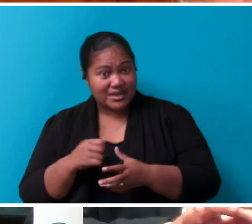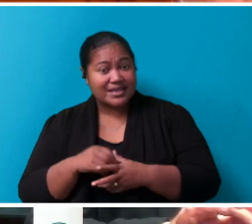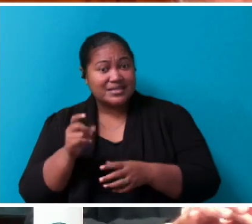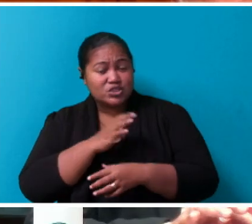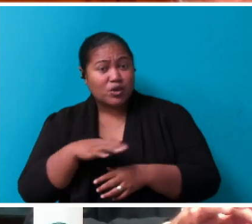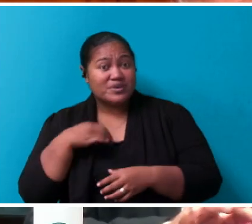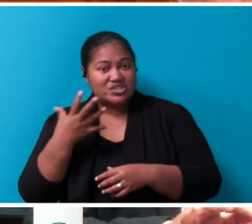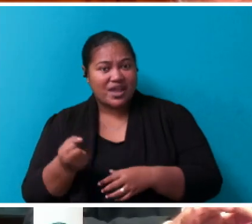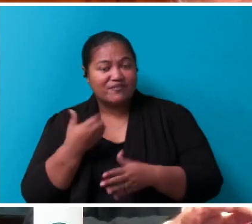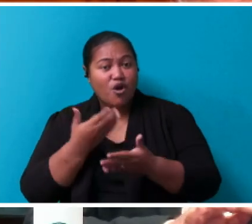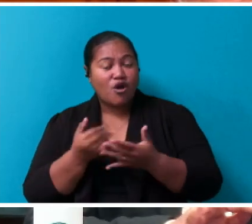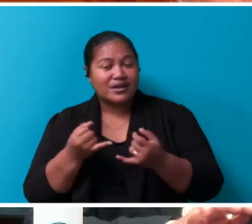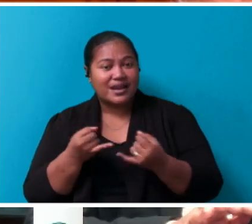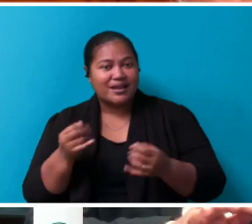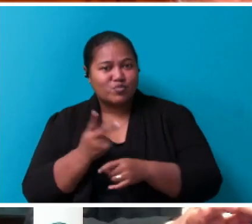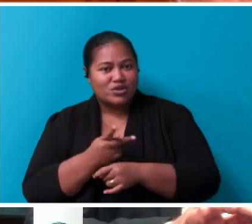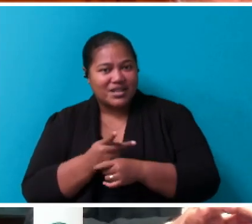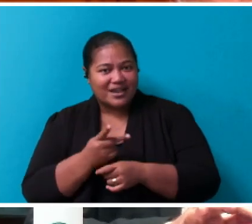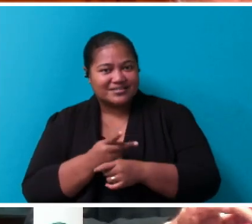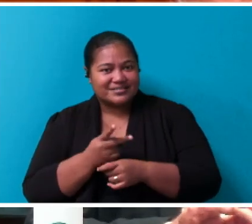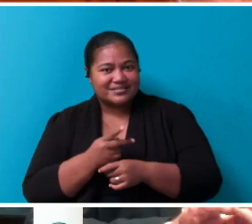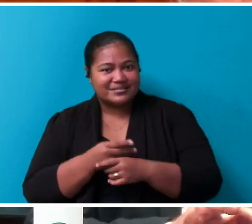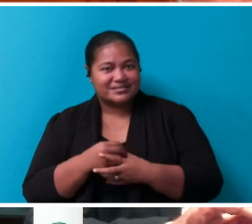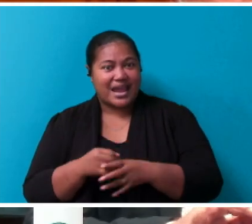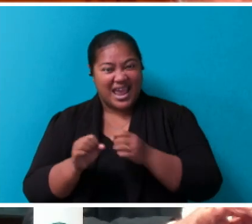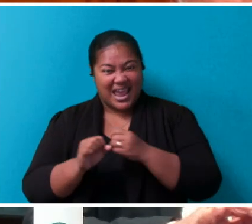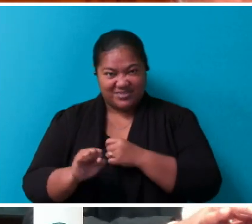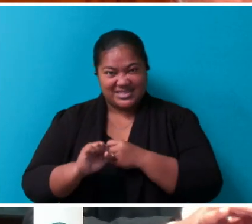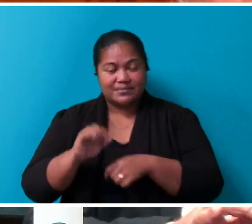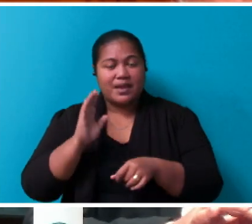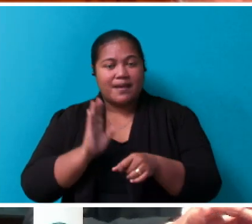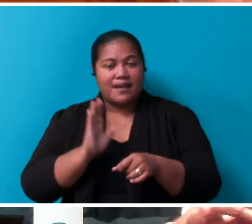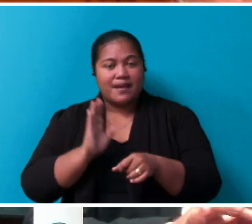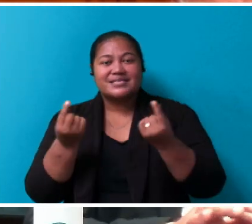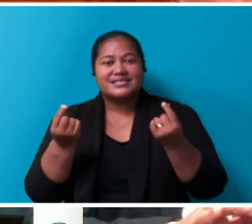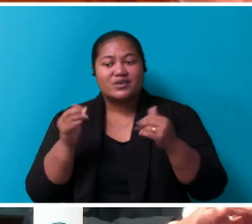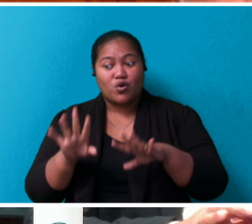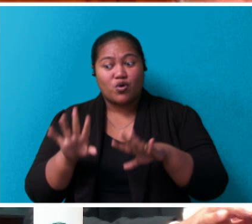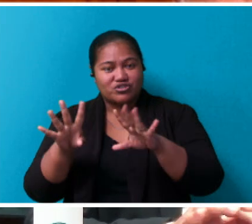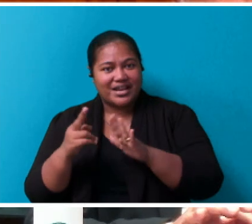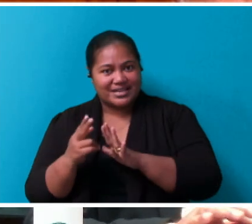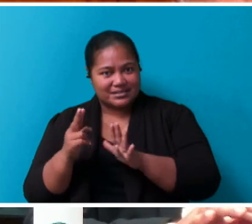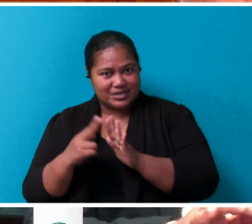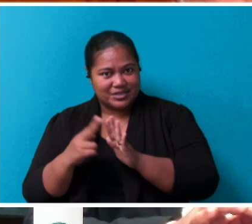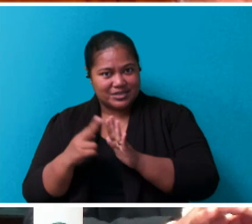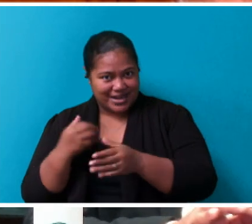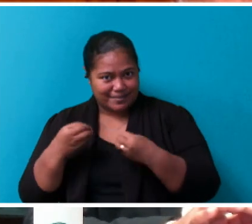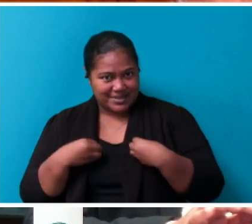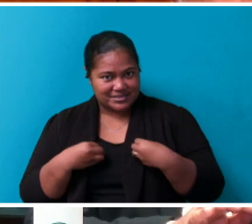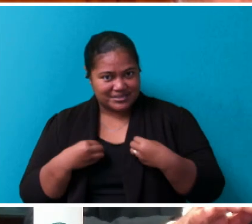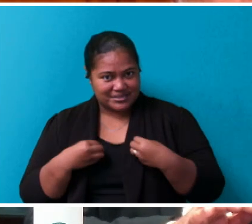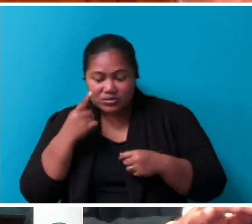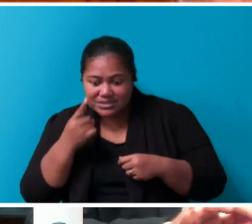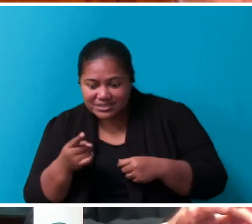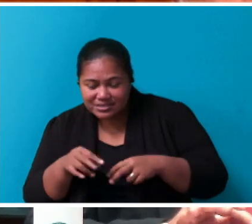online product catalogue and directory, making it easier for Australian and New Zealand businesses to discover and